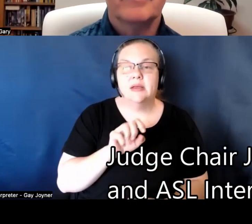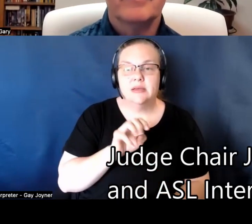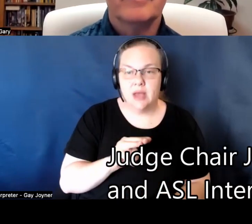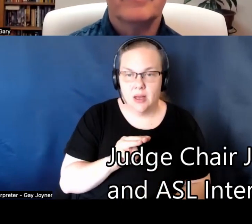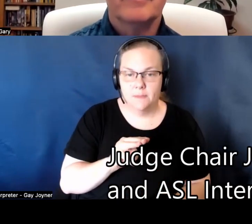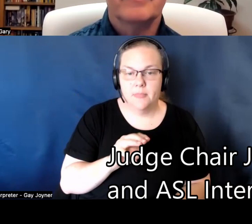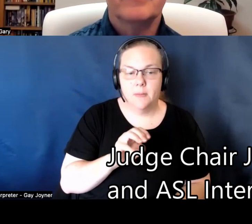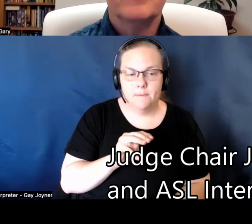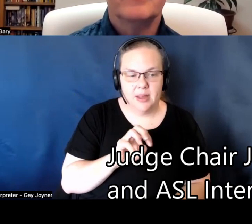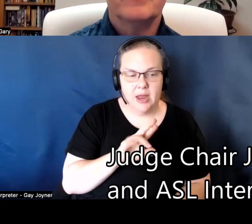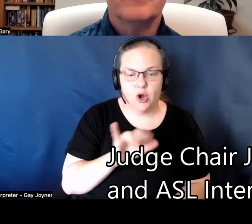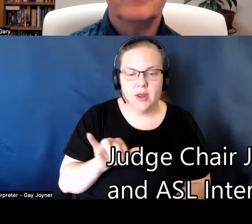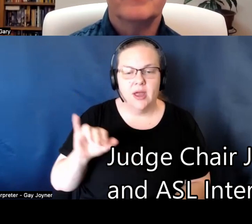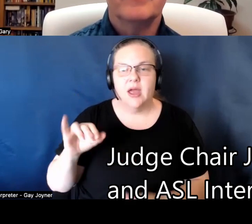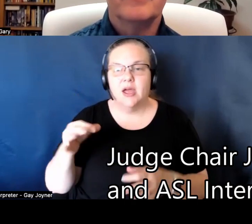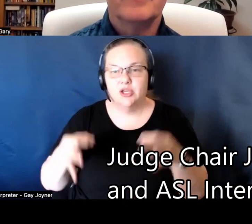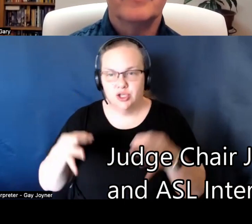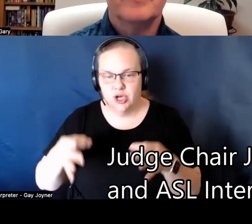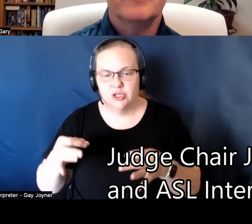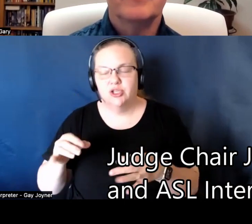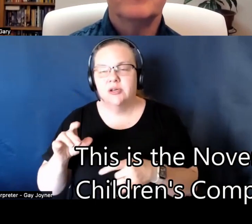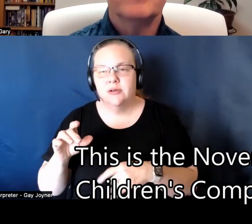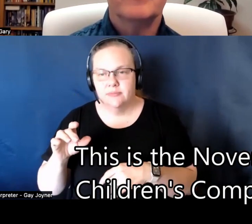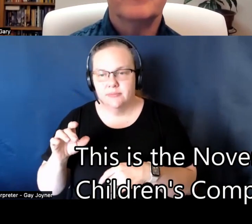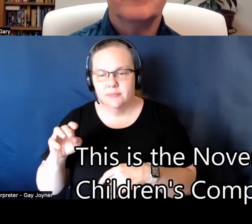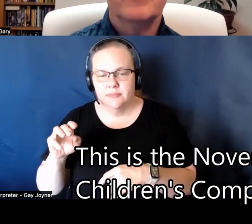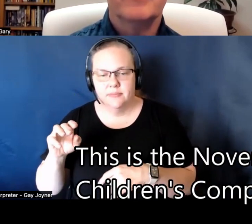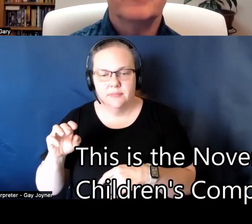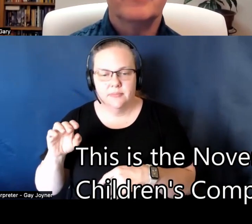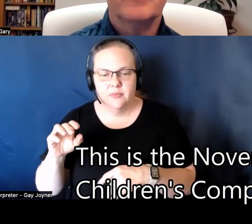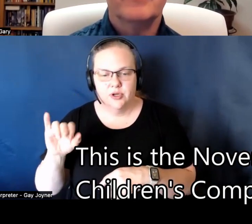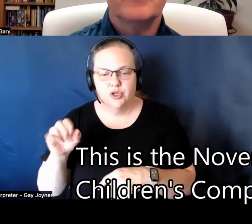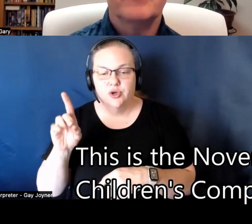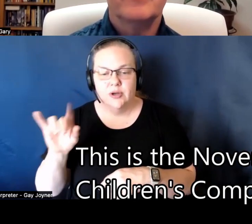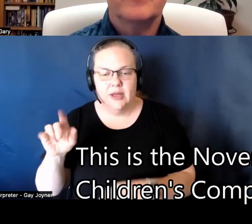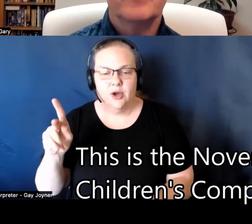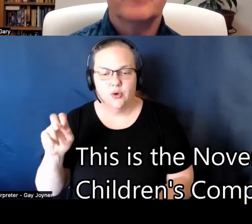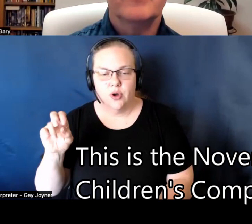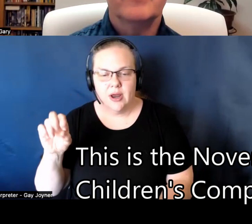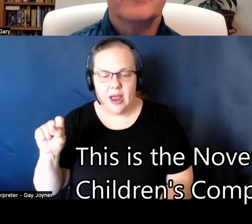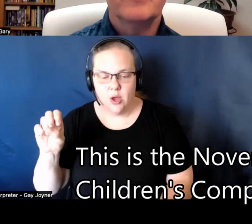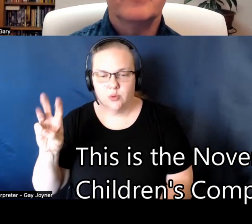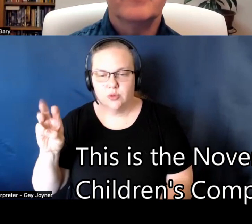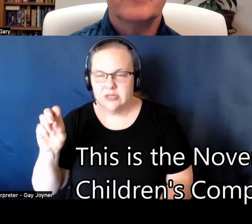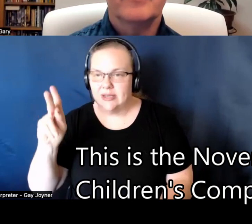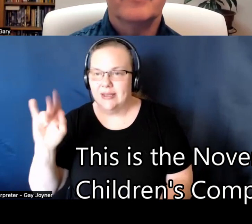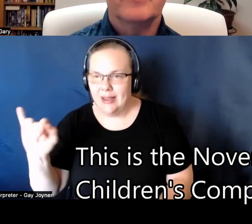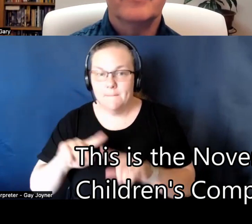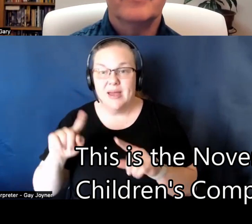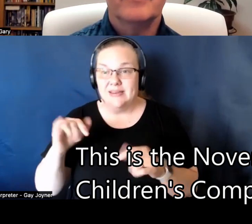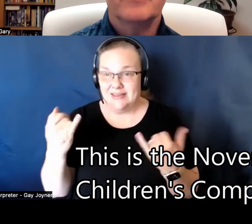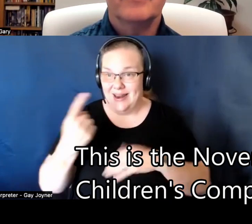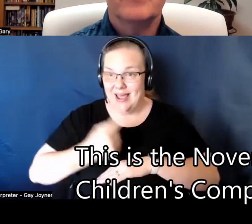Judy Kriskowski, and ASL interpreter Gay. This is the November 4th Annual